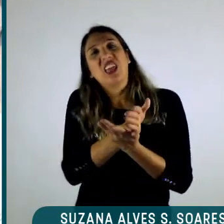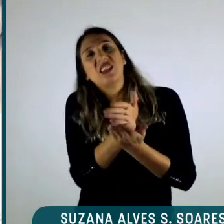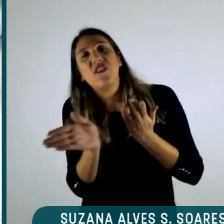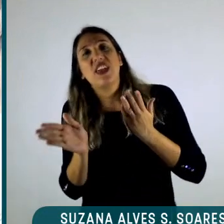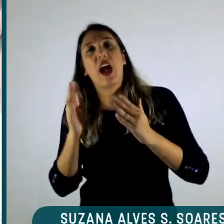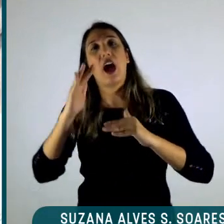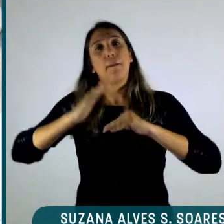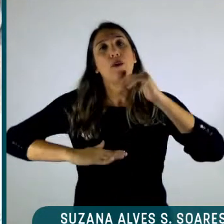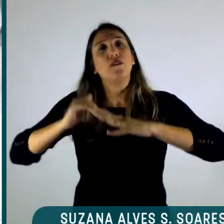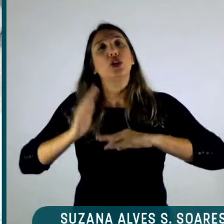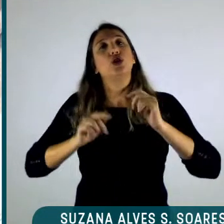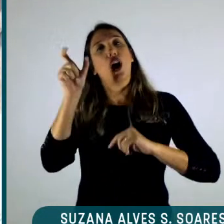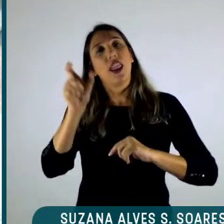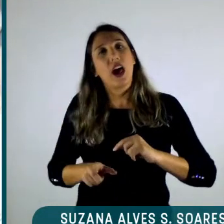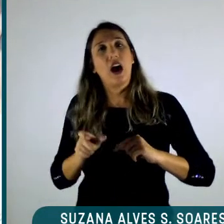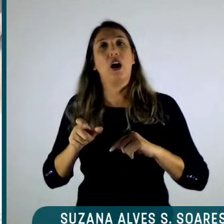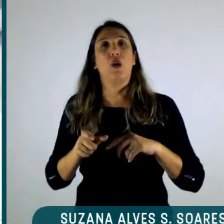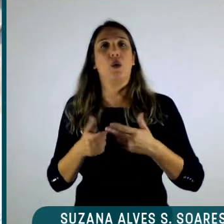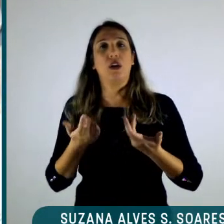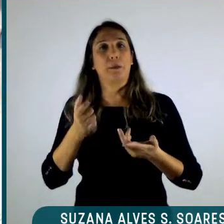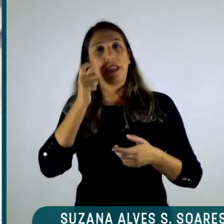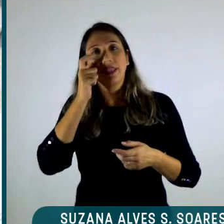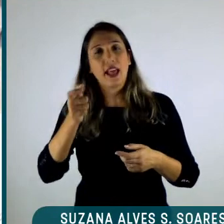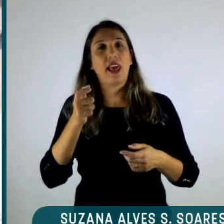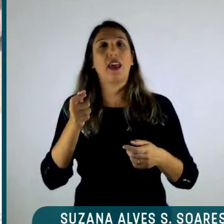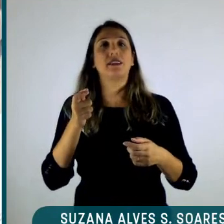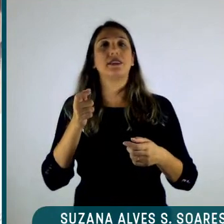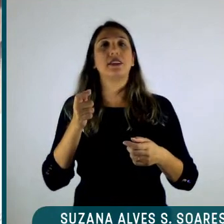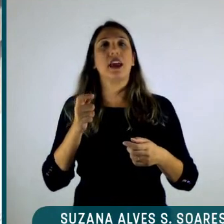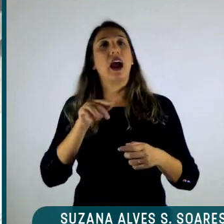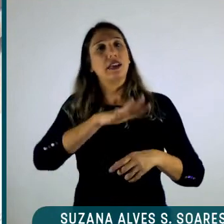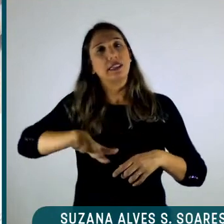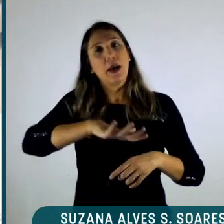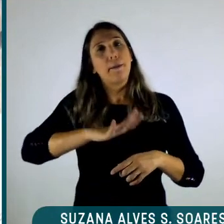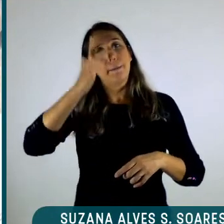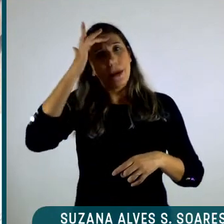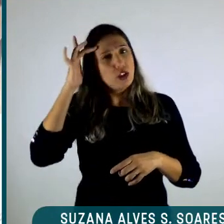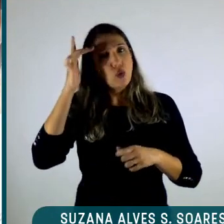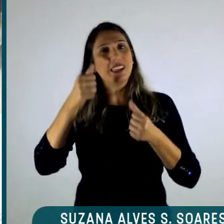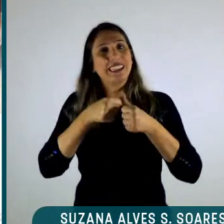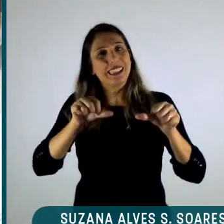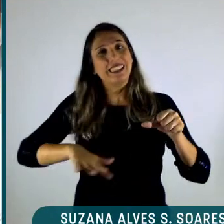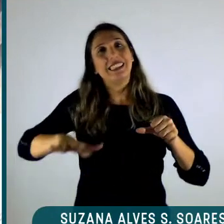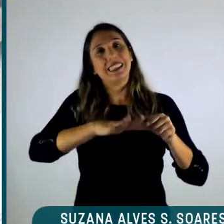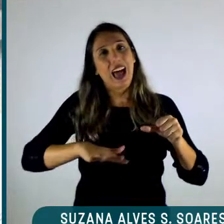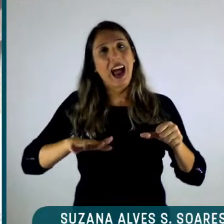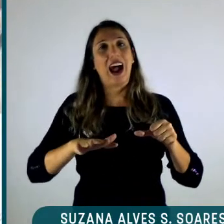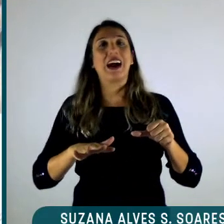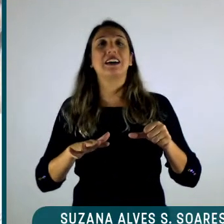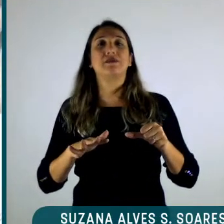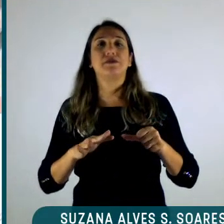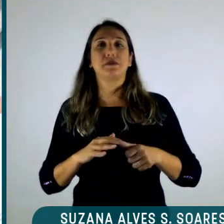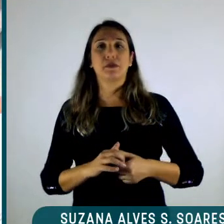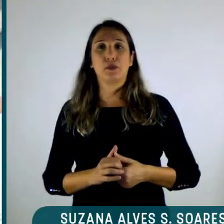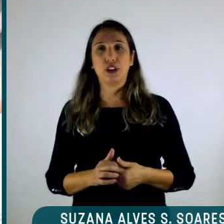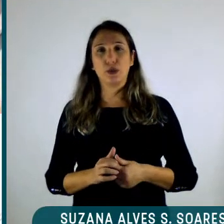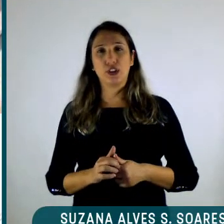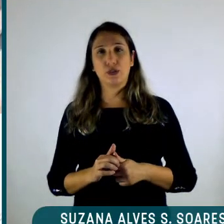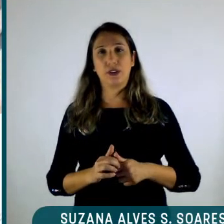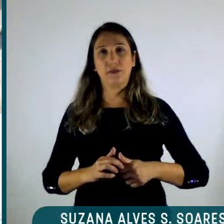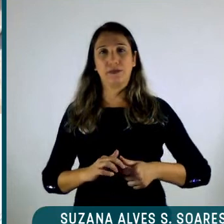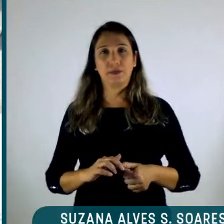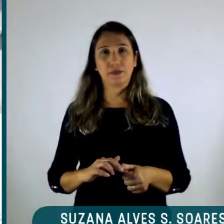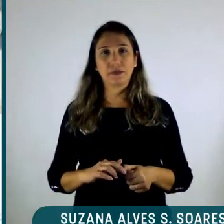sometimes it's a very simple problem that you don't need to go to an emergency room, but they have to because